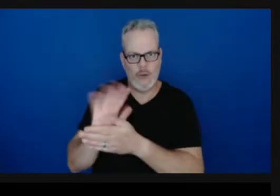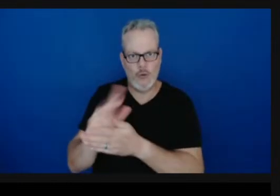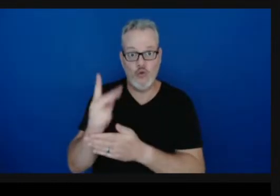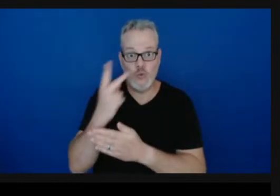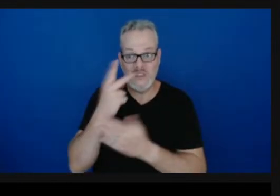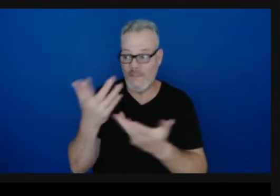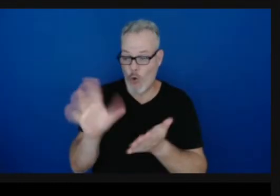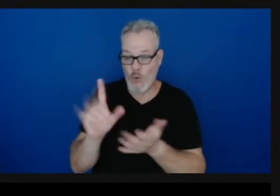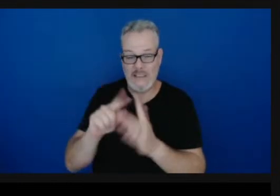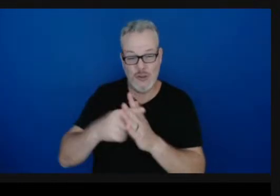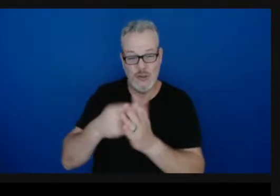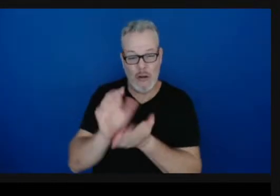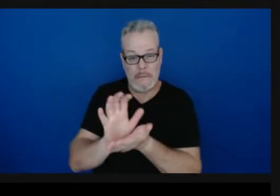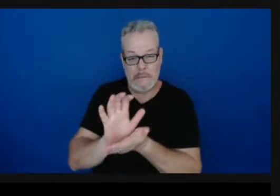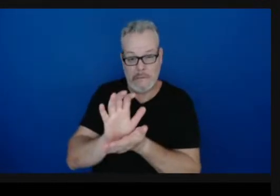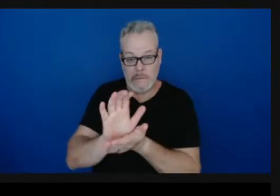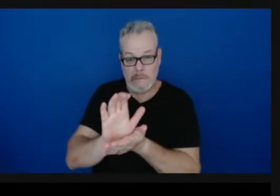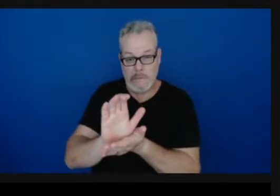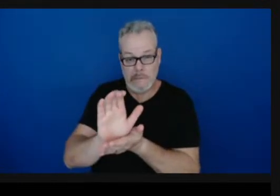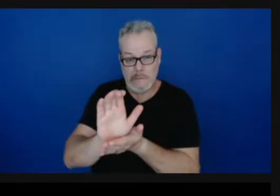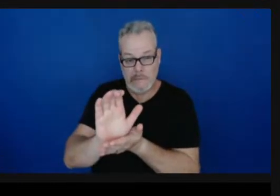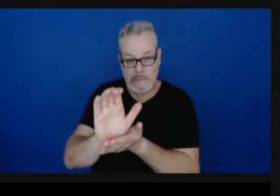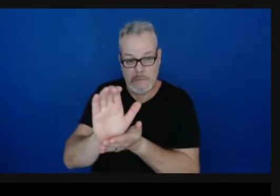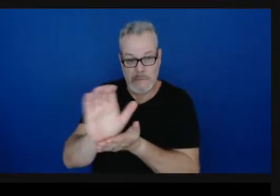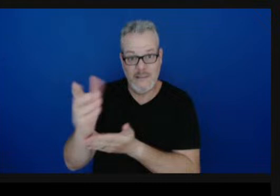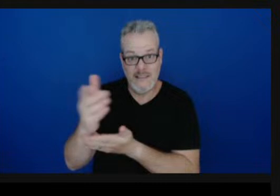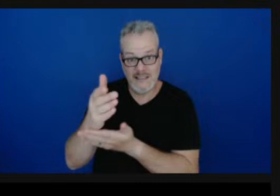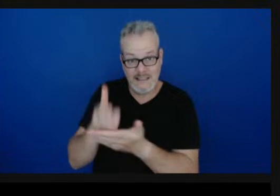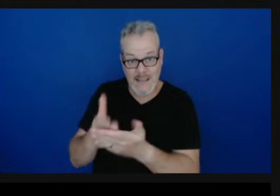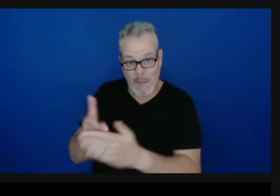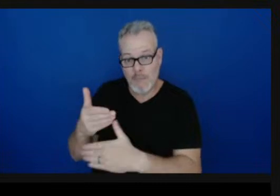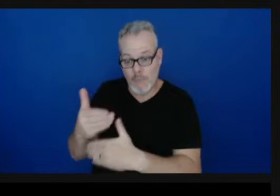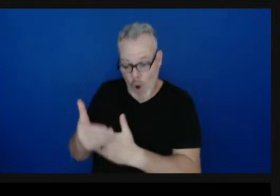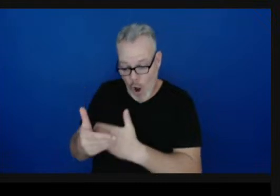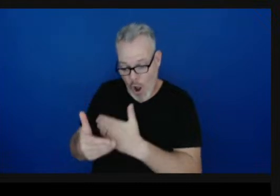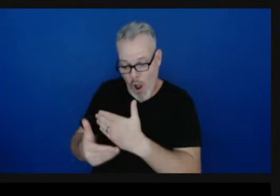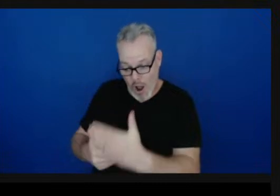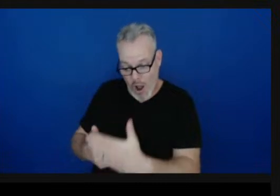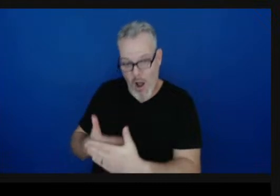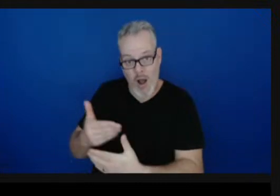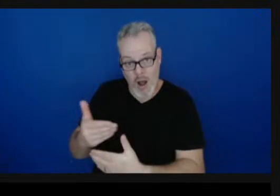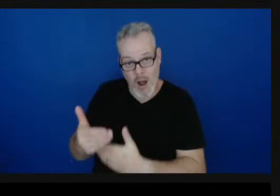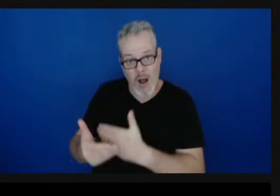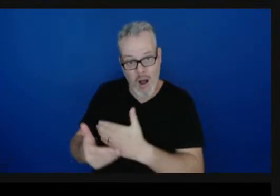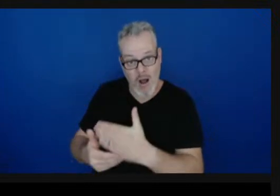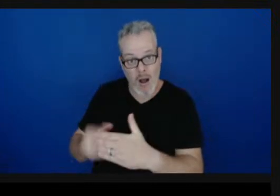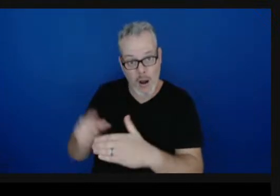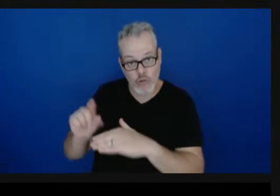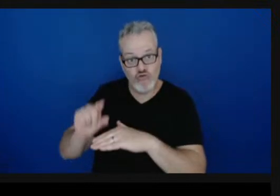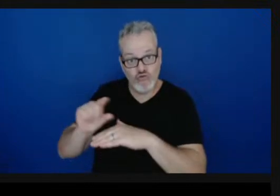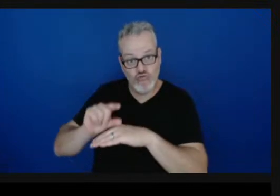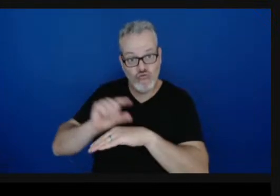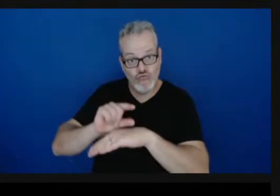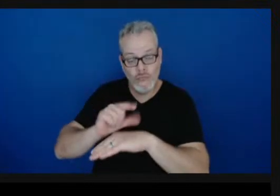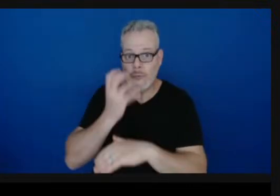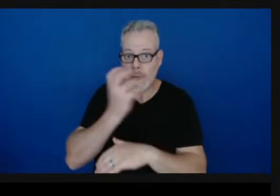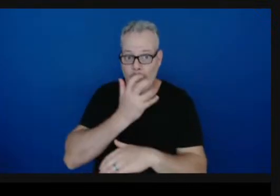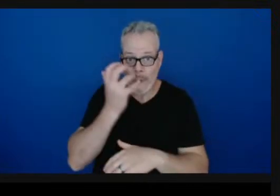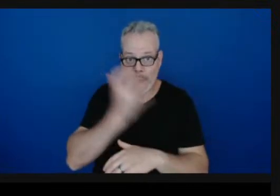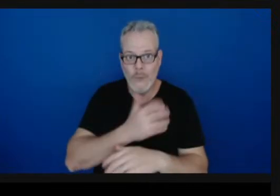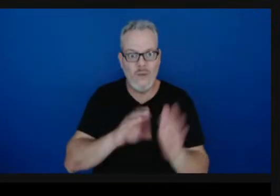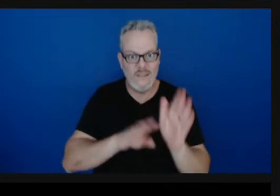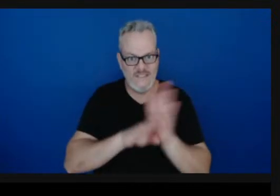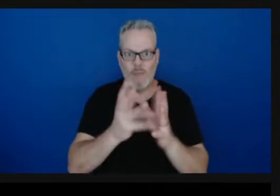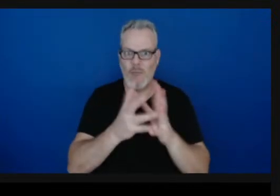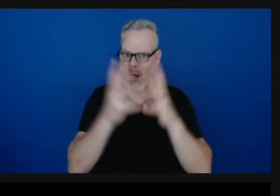of the road there. Yeah. And I hear they've made a good amount of progress on that. So we'll see how that develops. It's a lot of stuff to